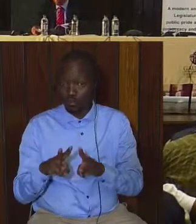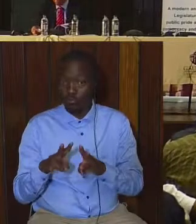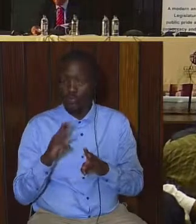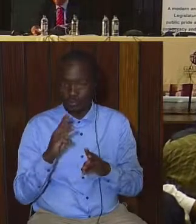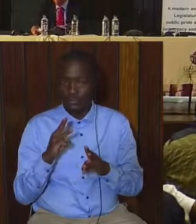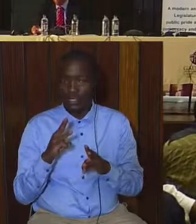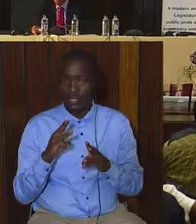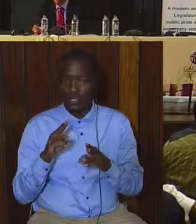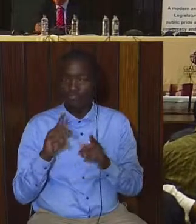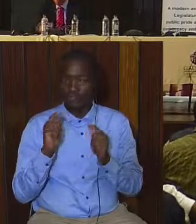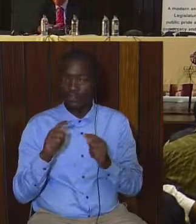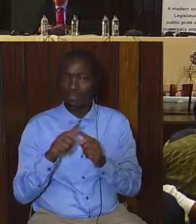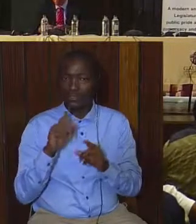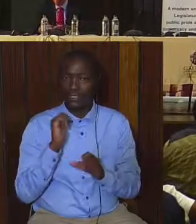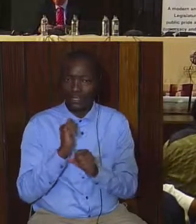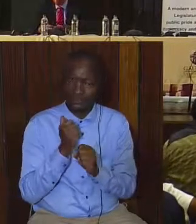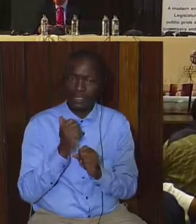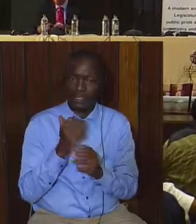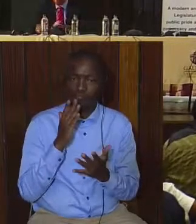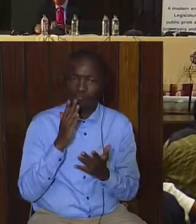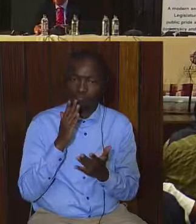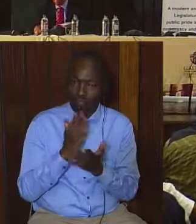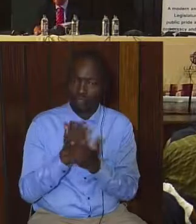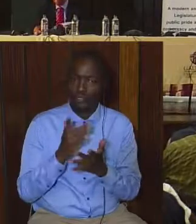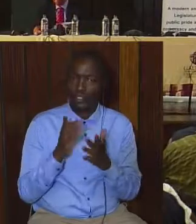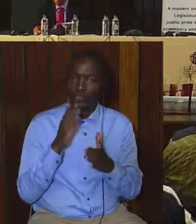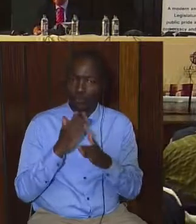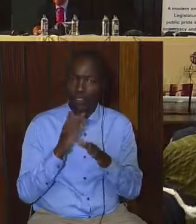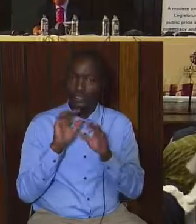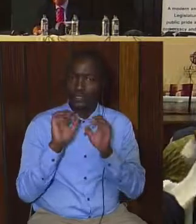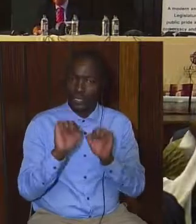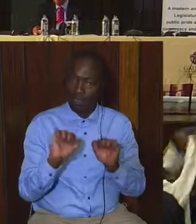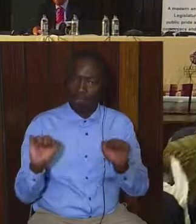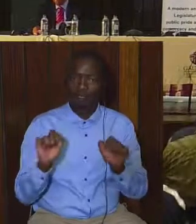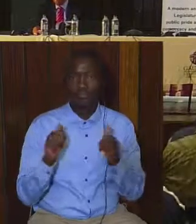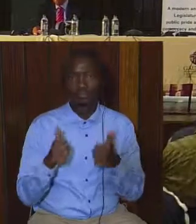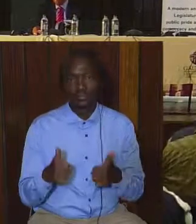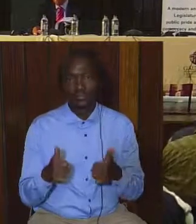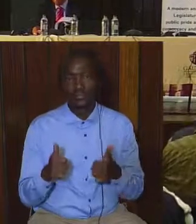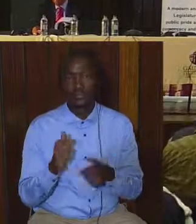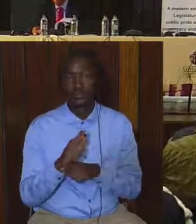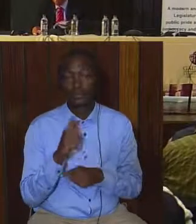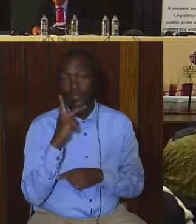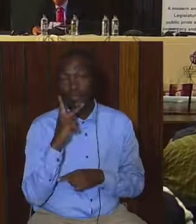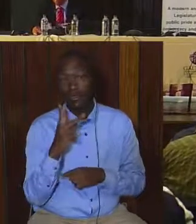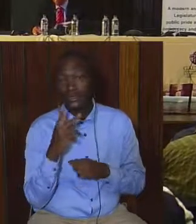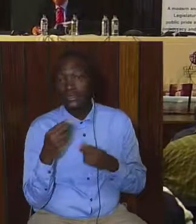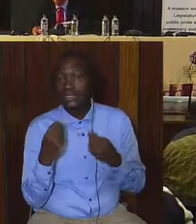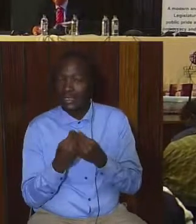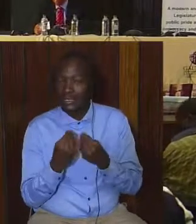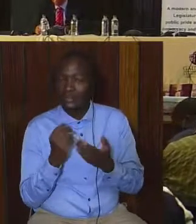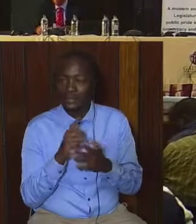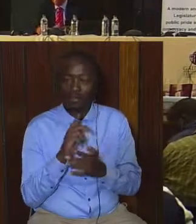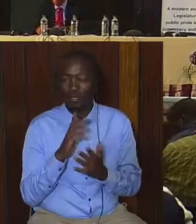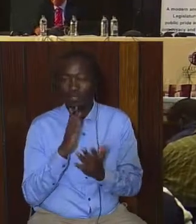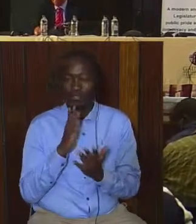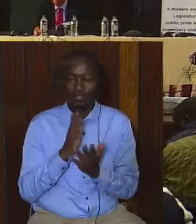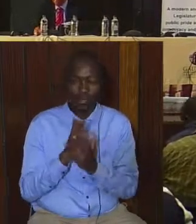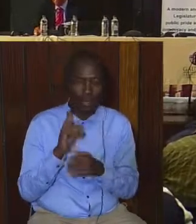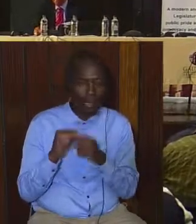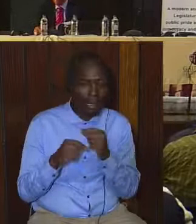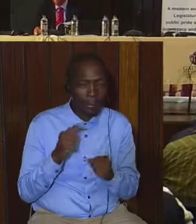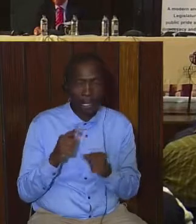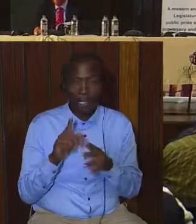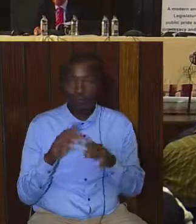its work correctly. It's for us to ask questions when we see things that we are not sure about, or that when we